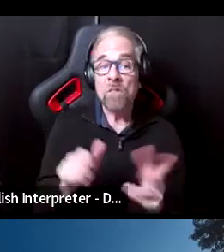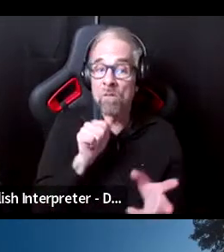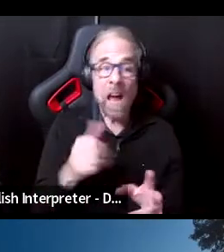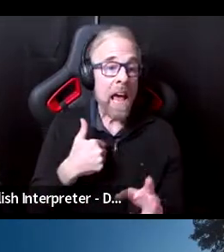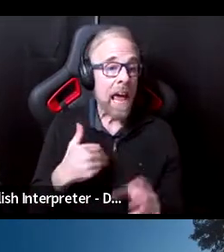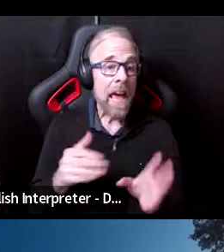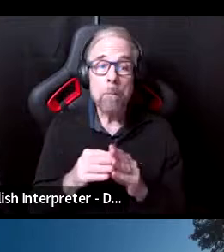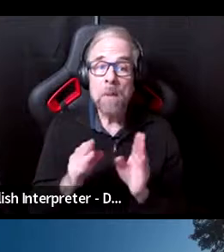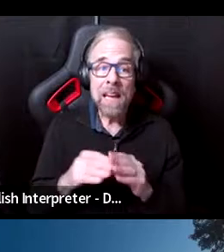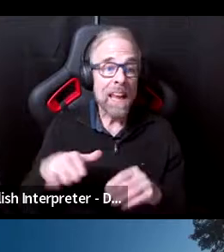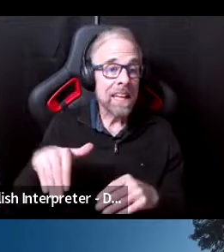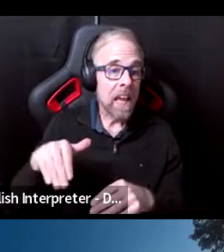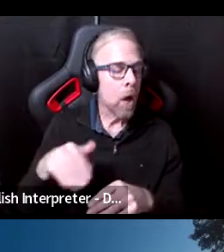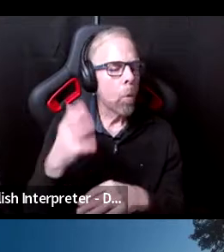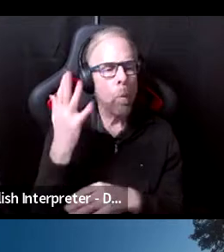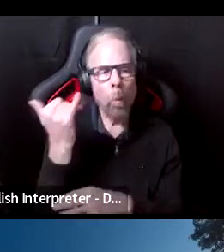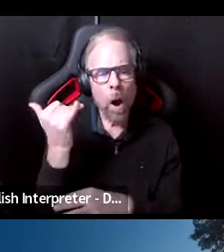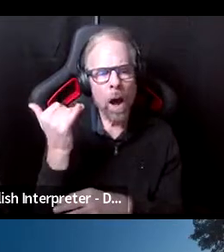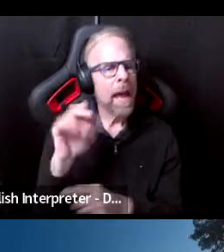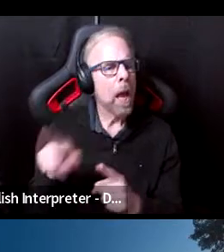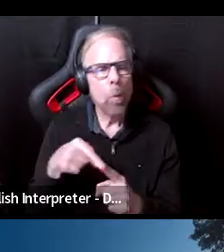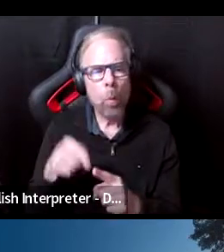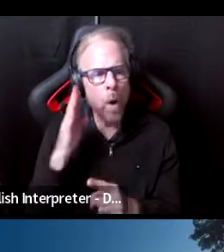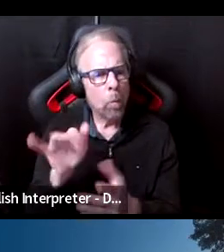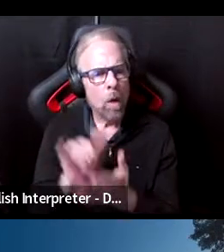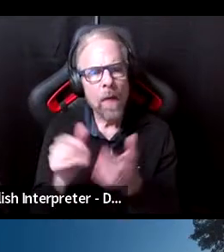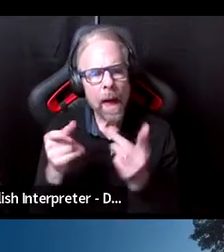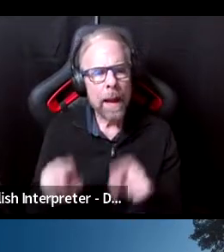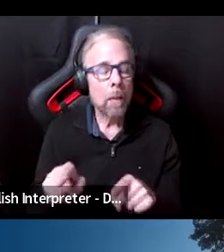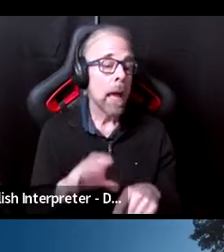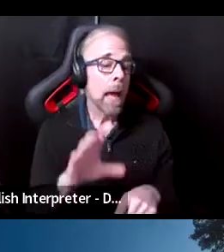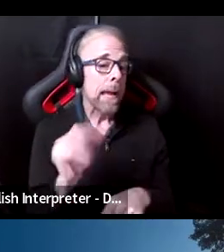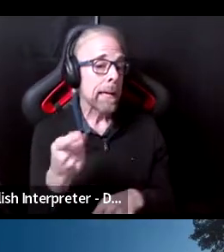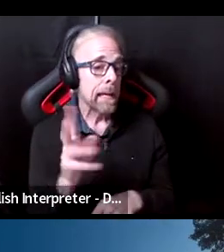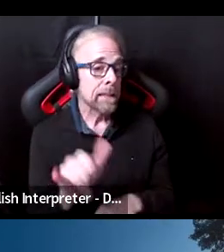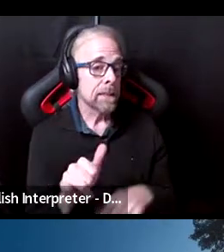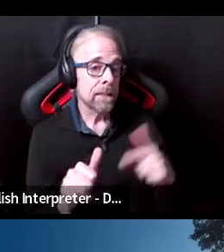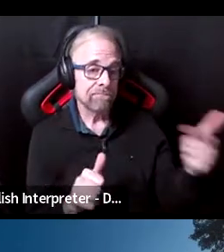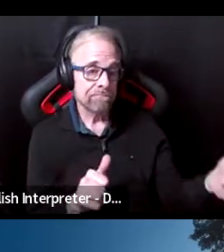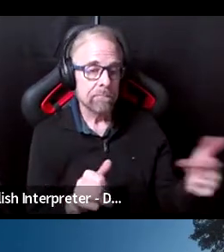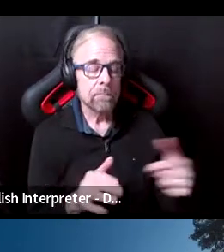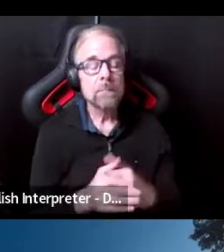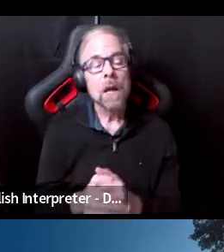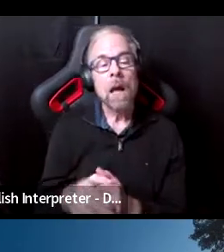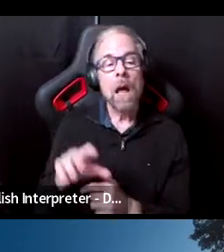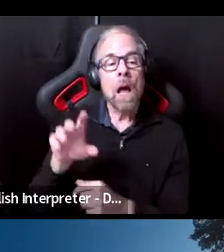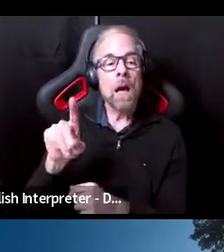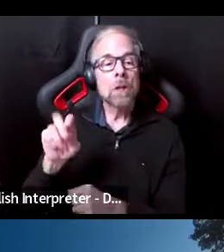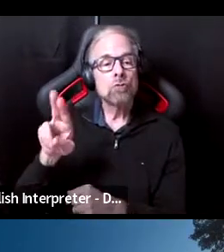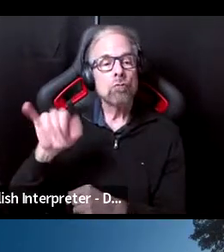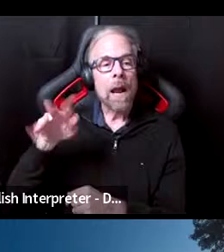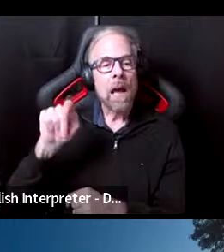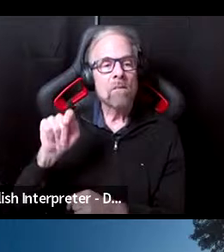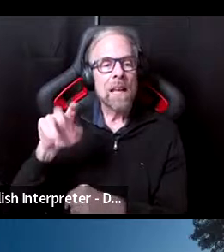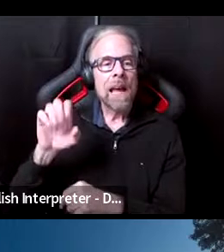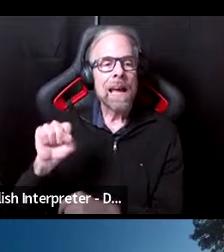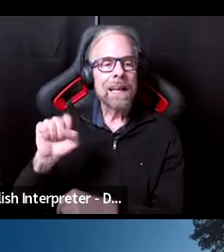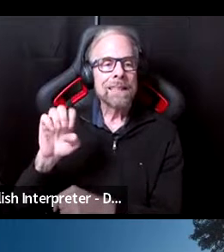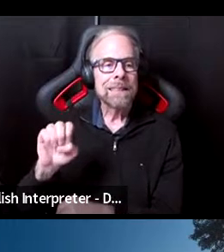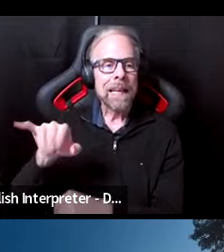And Casey, we'll turn that over to you. Great, thank you. Yeah, the draft SEIS is really the